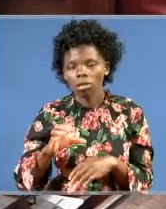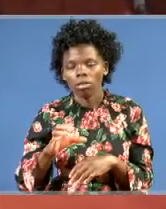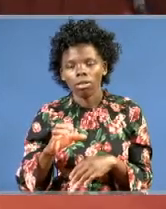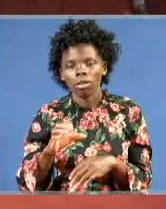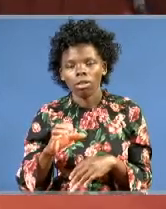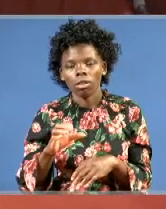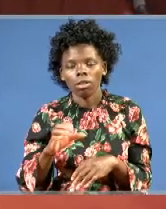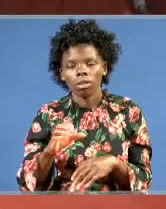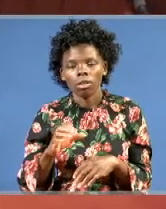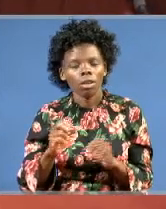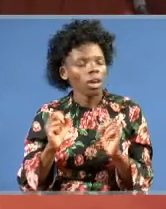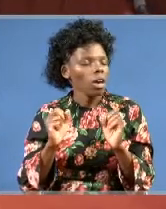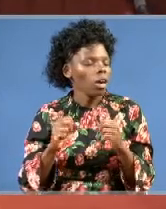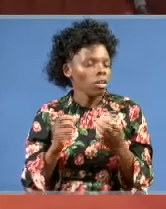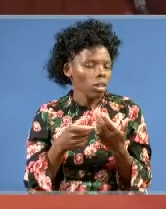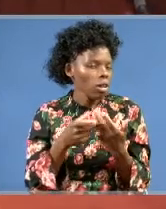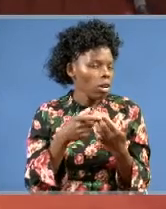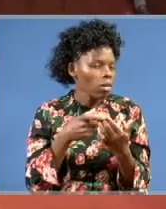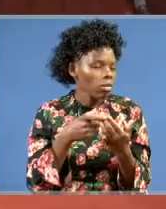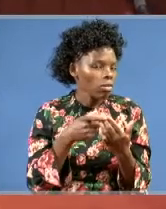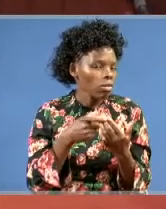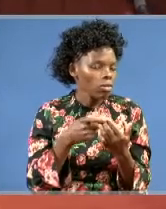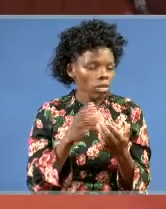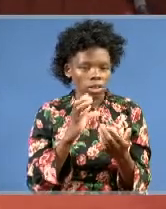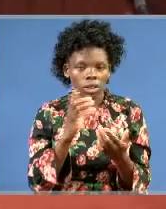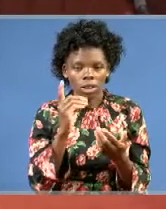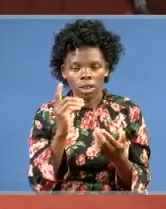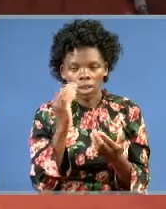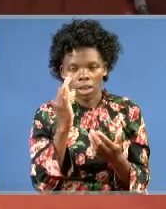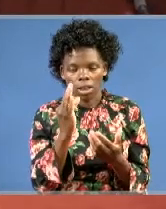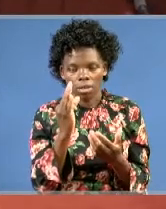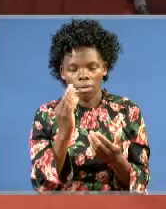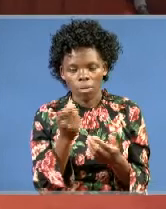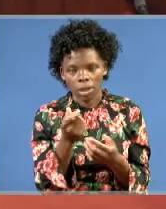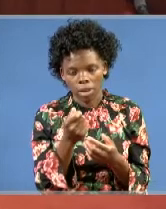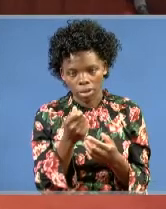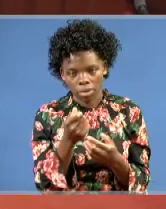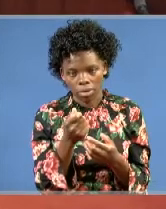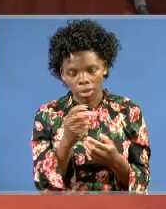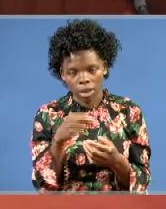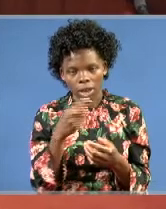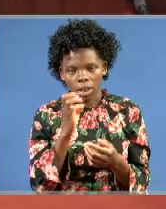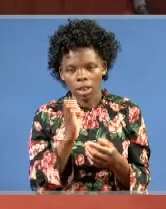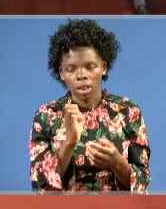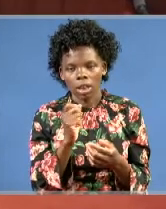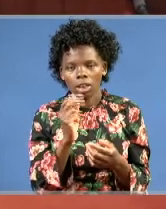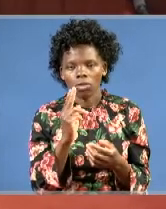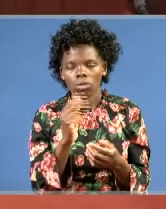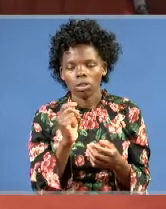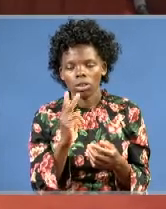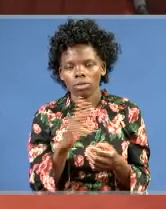and that they cannot account for their CDF funds. Irene Mwangi, KTV.